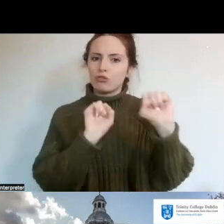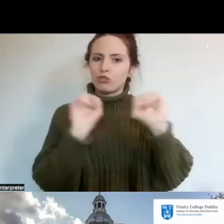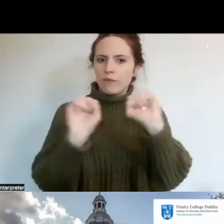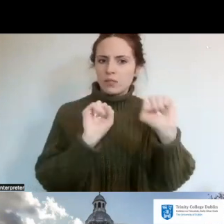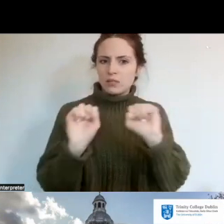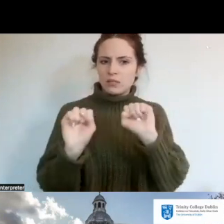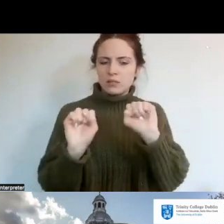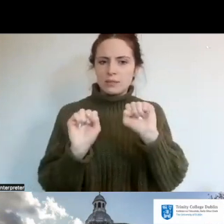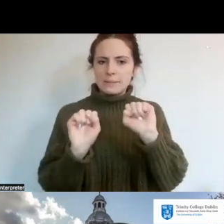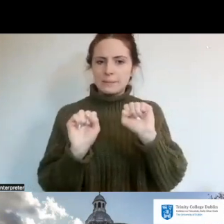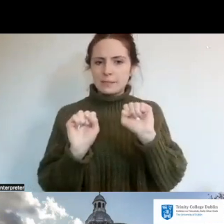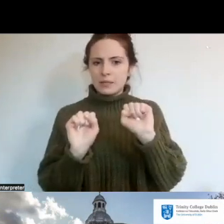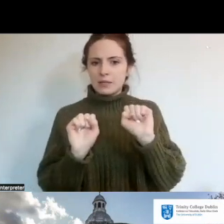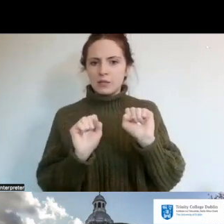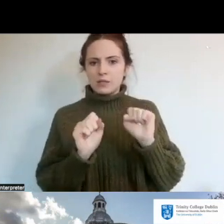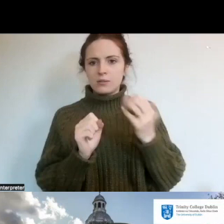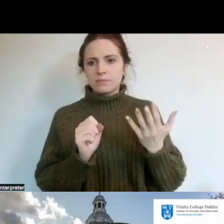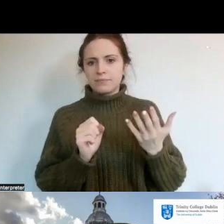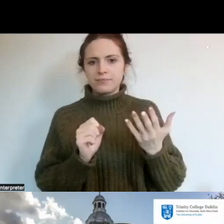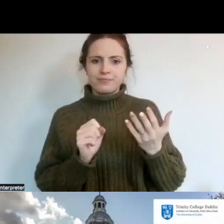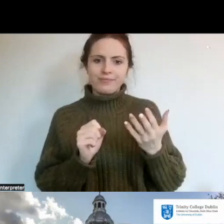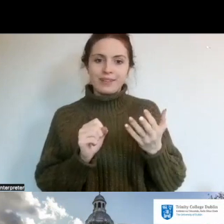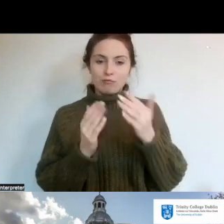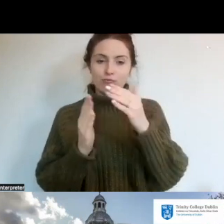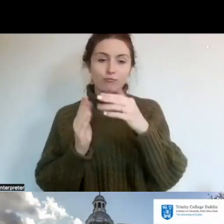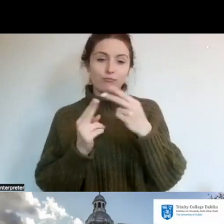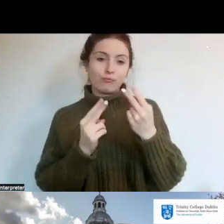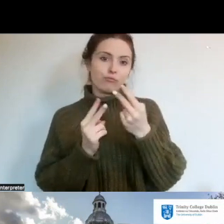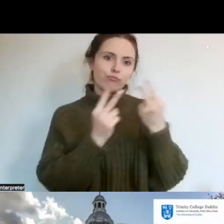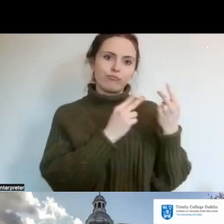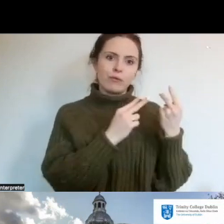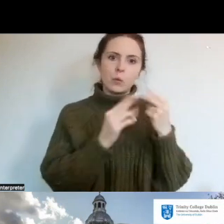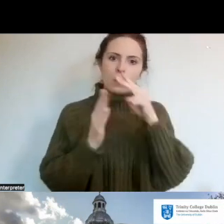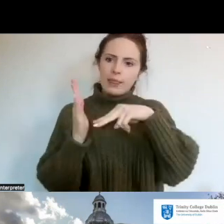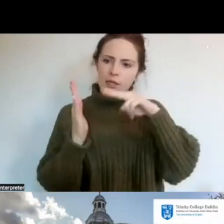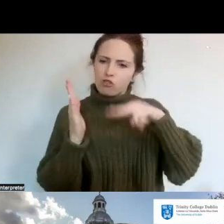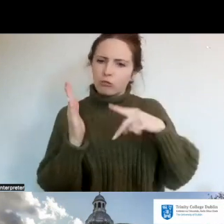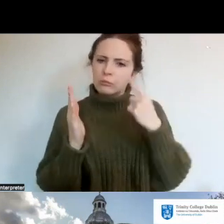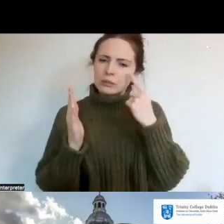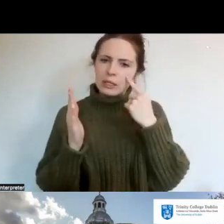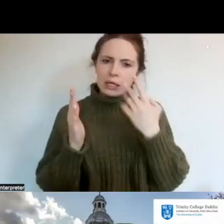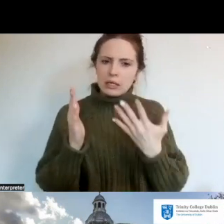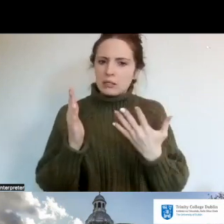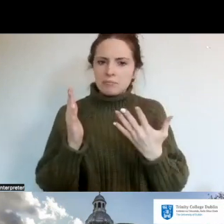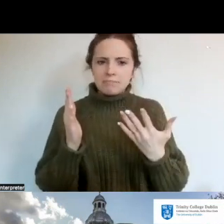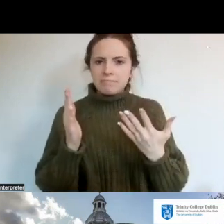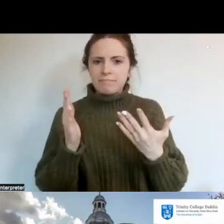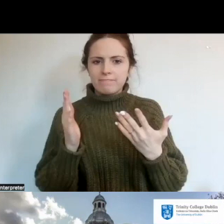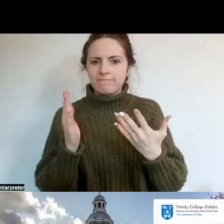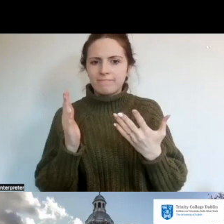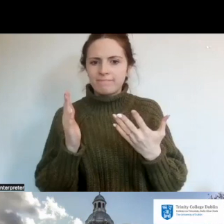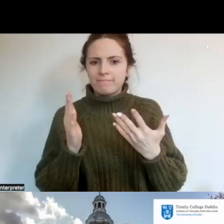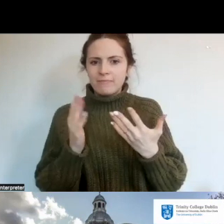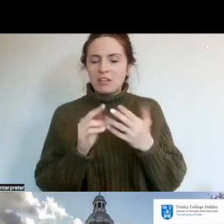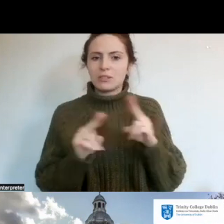is trying to address what in the literature we were seeing a dearth of knowledge in respect of it.